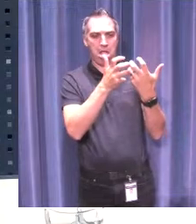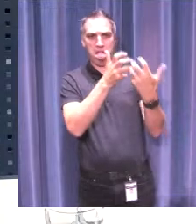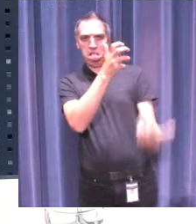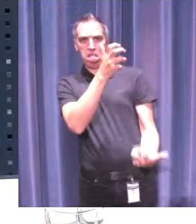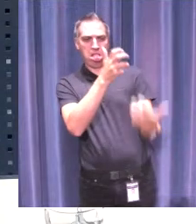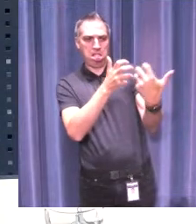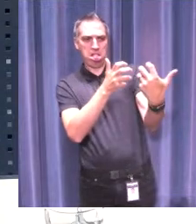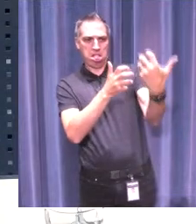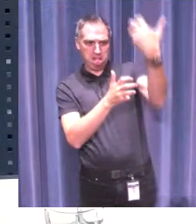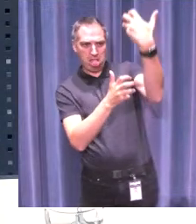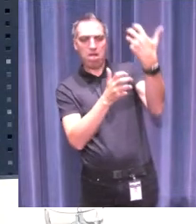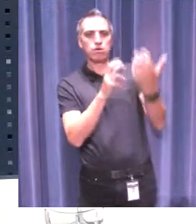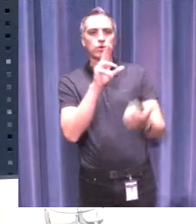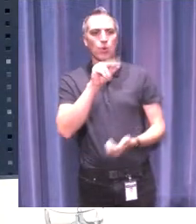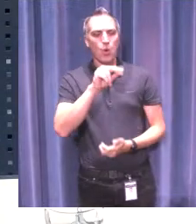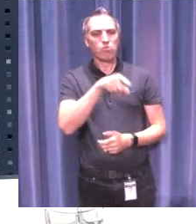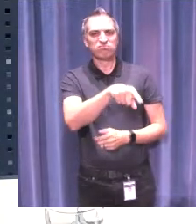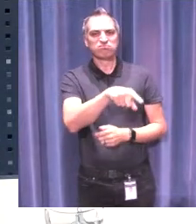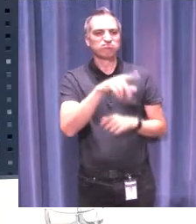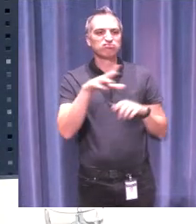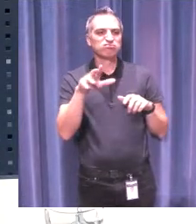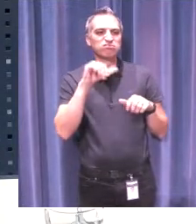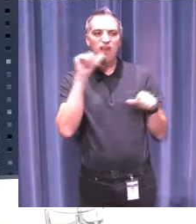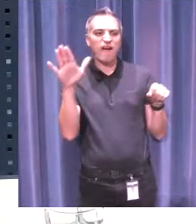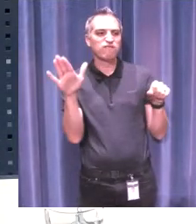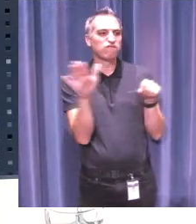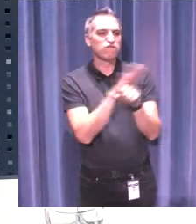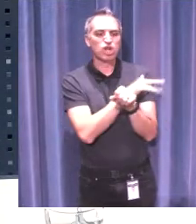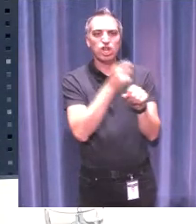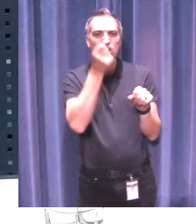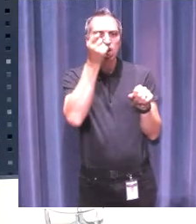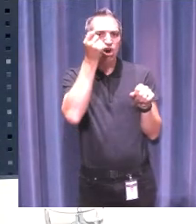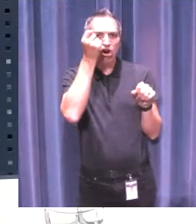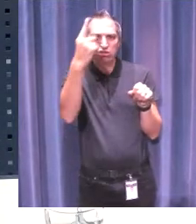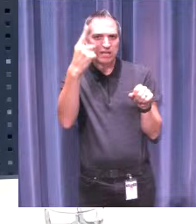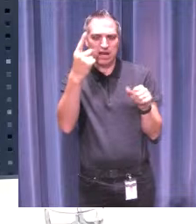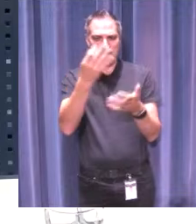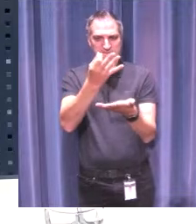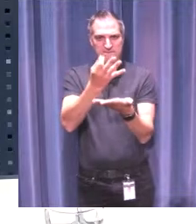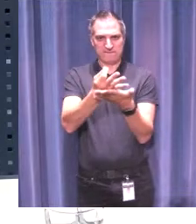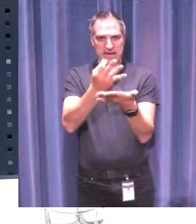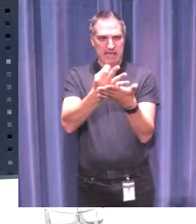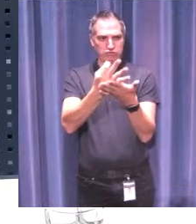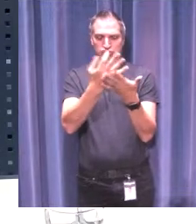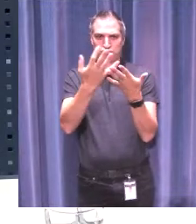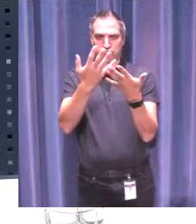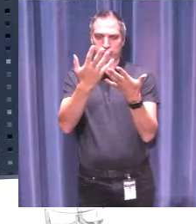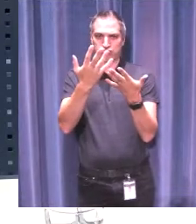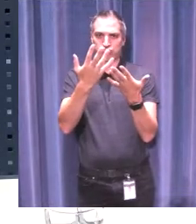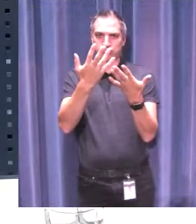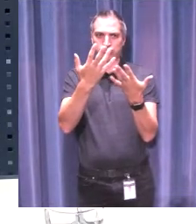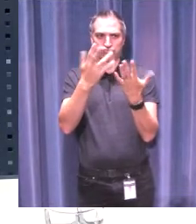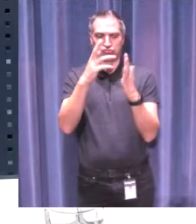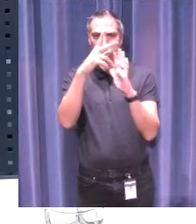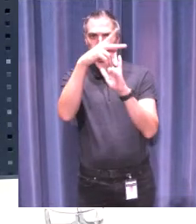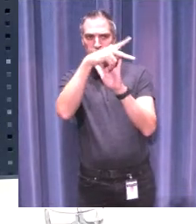a clear lack of understanding of financial principles. And so